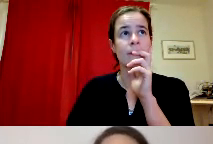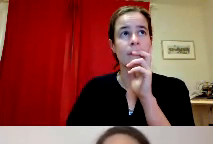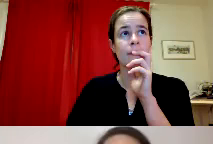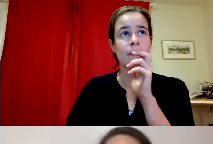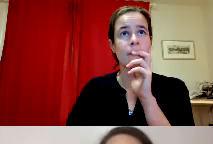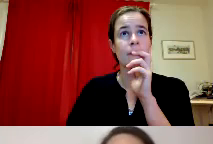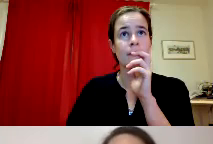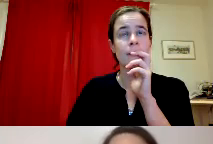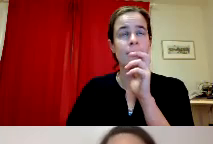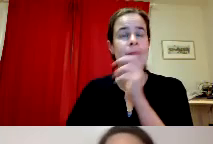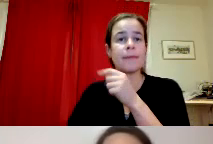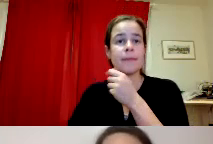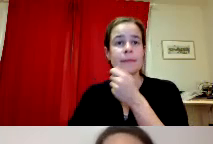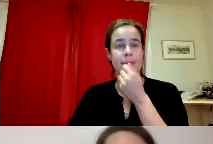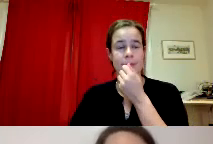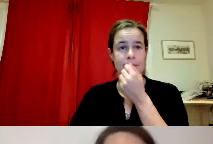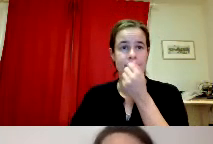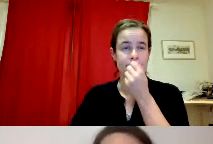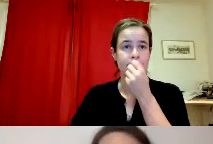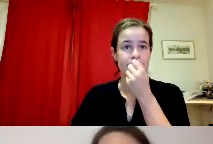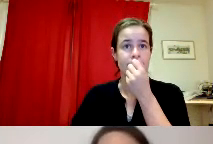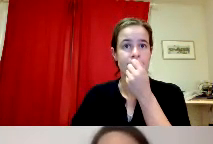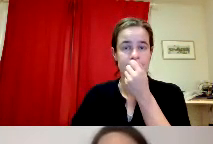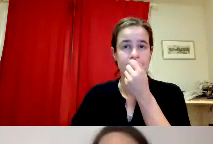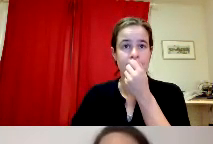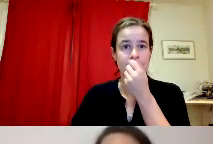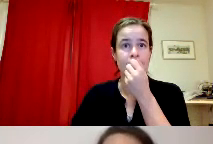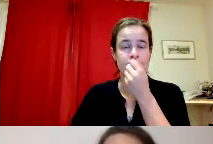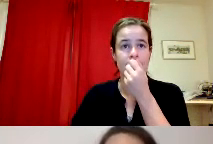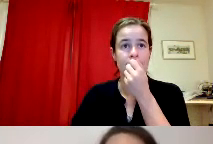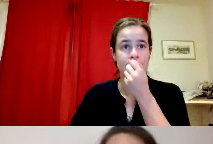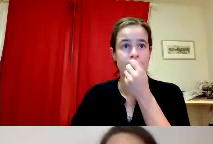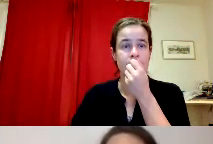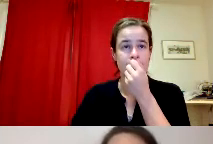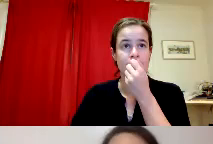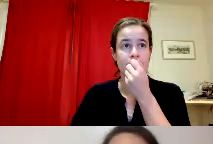reliable feeding method during this emergency.